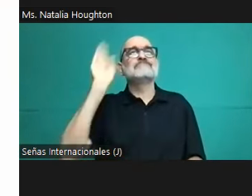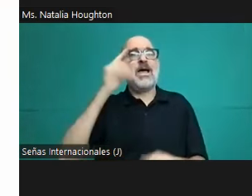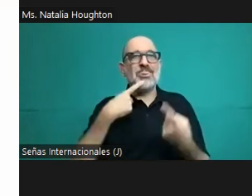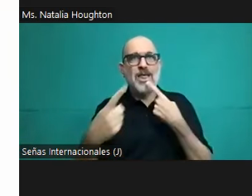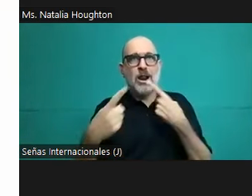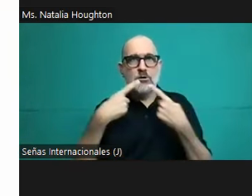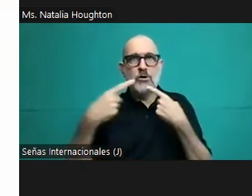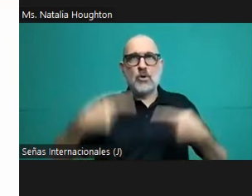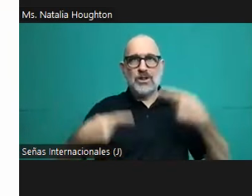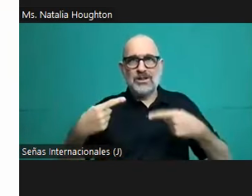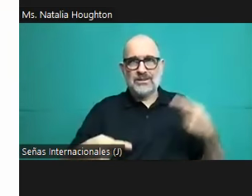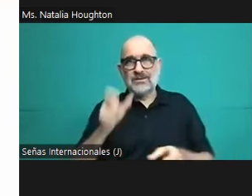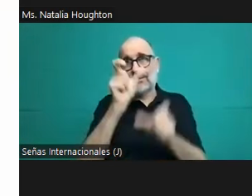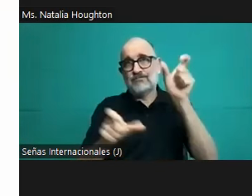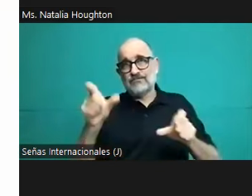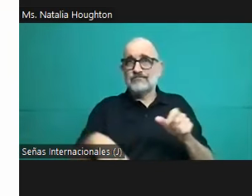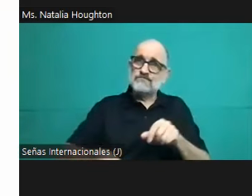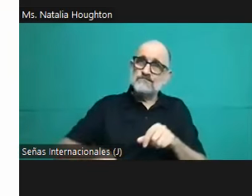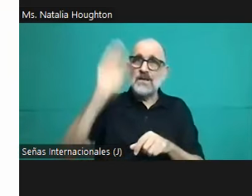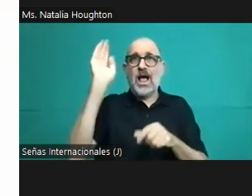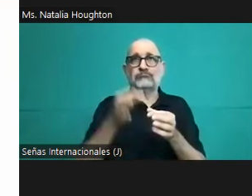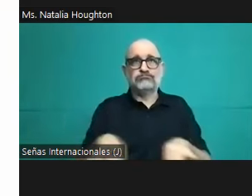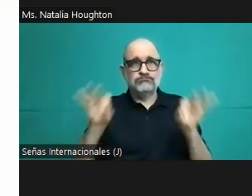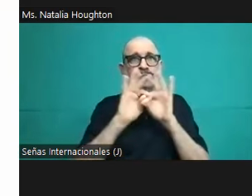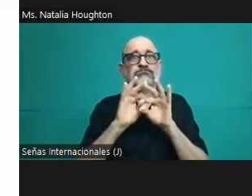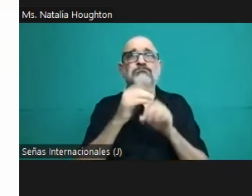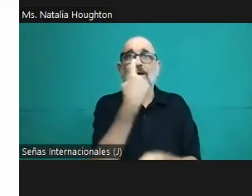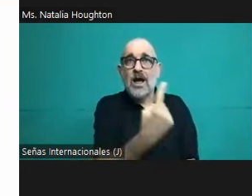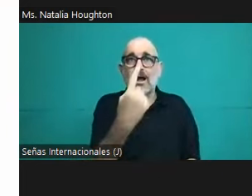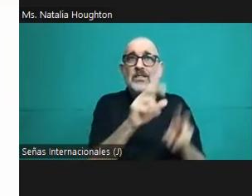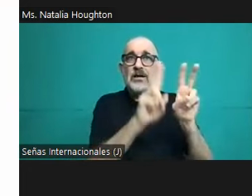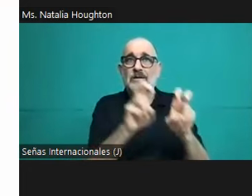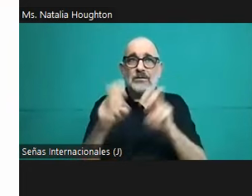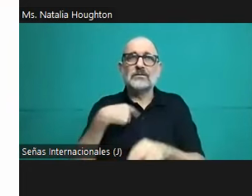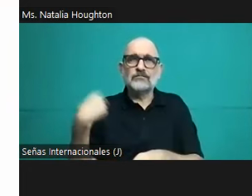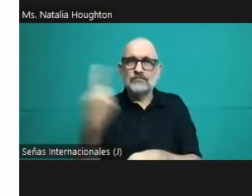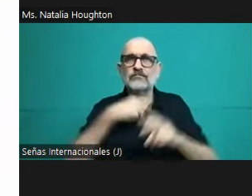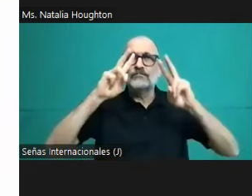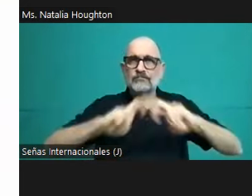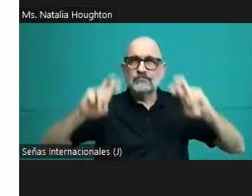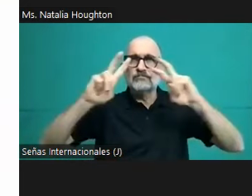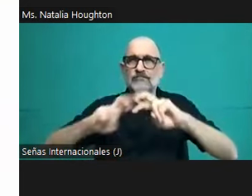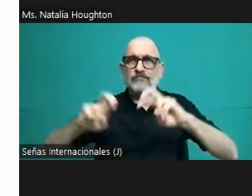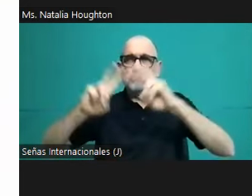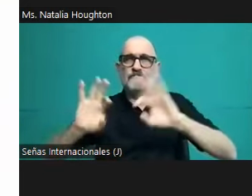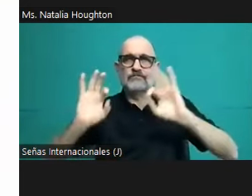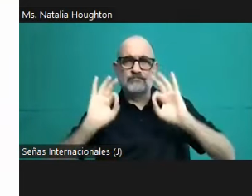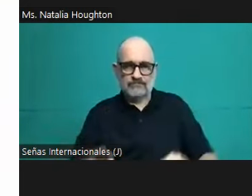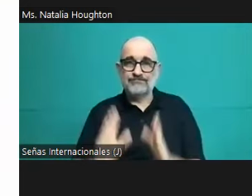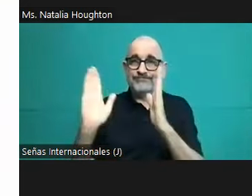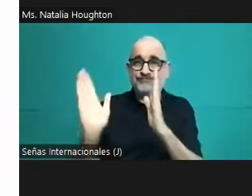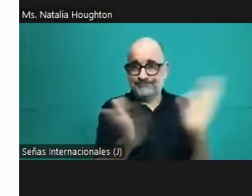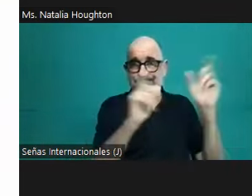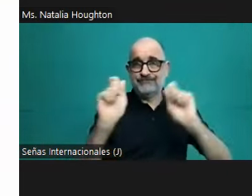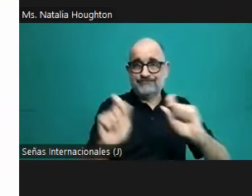cases analyzed. And in this framework, we start with a conceptual